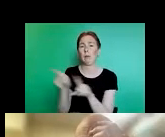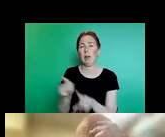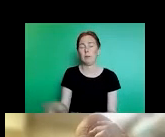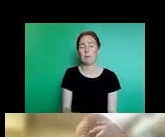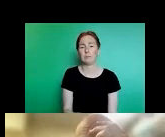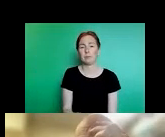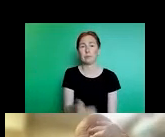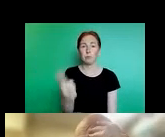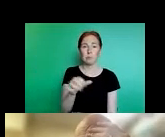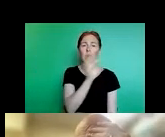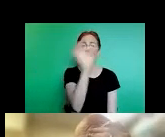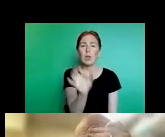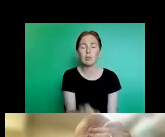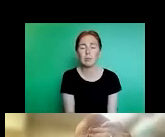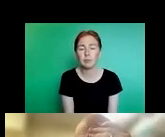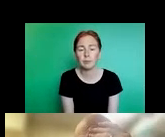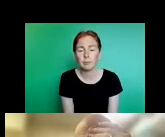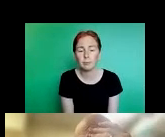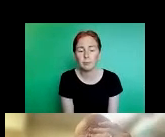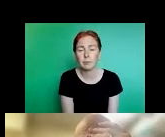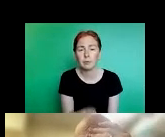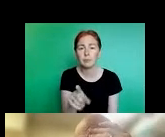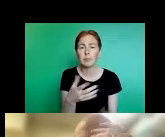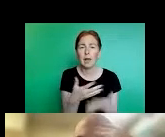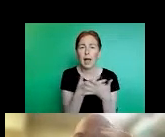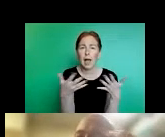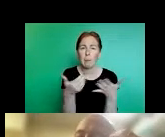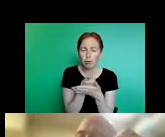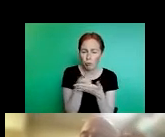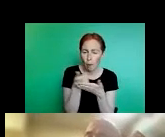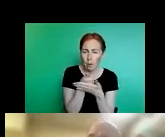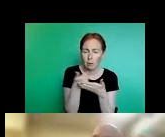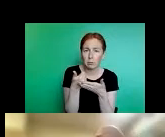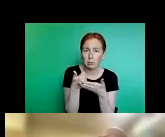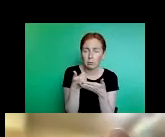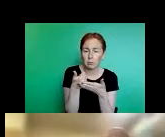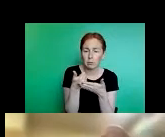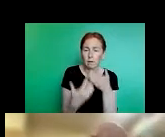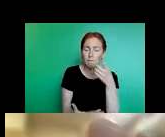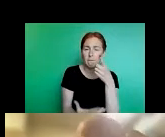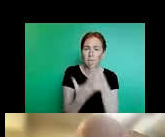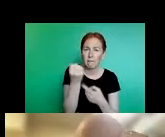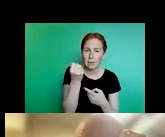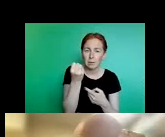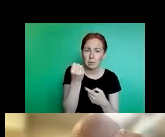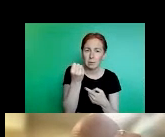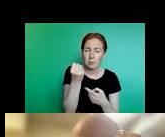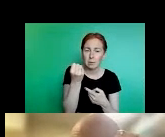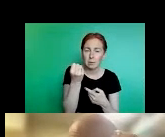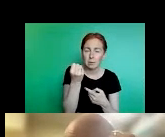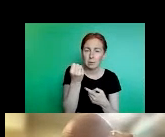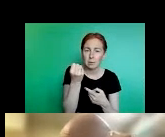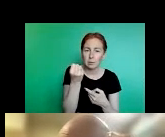of Usher syndrome, but the genetic cause can't be identified through genetic testing? Rare, but it